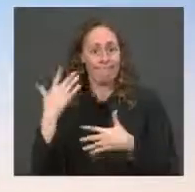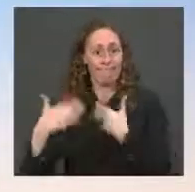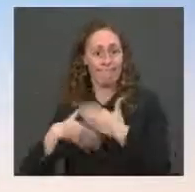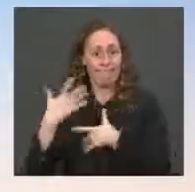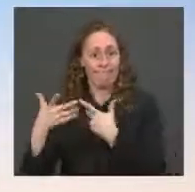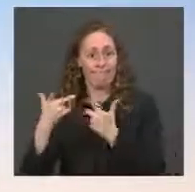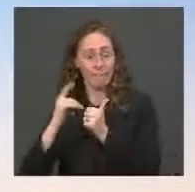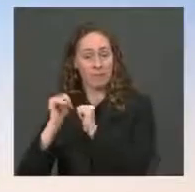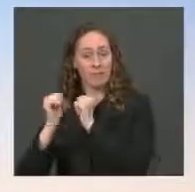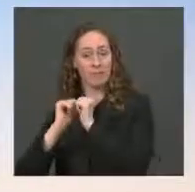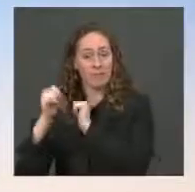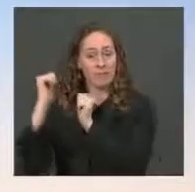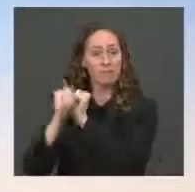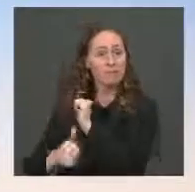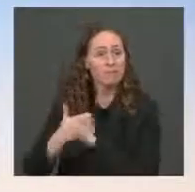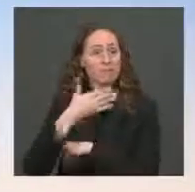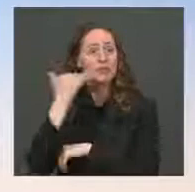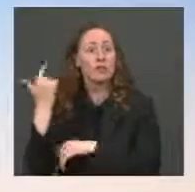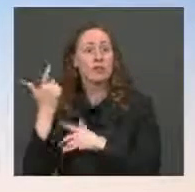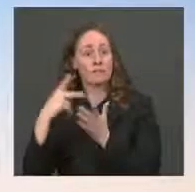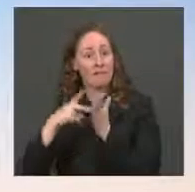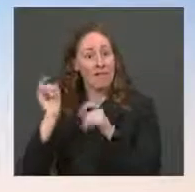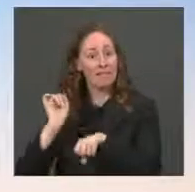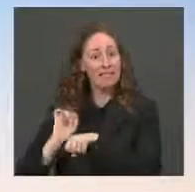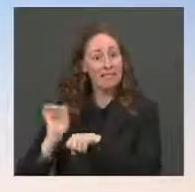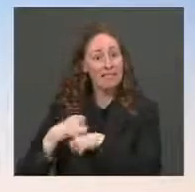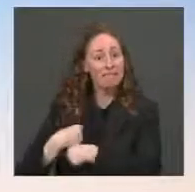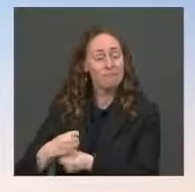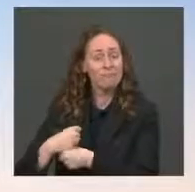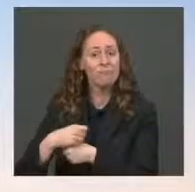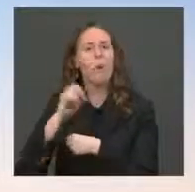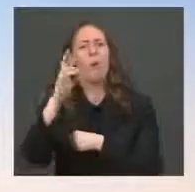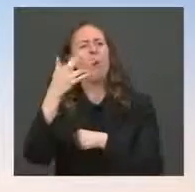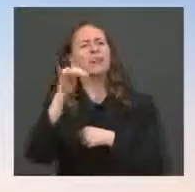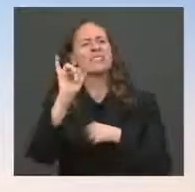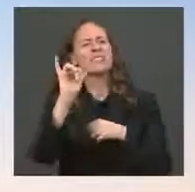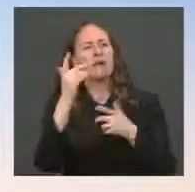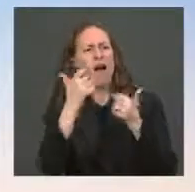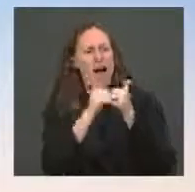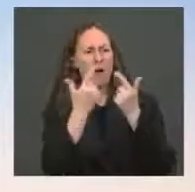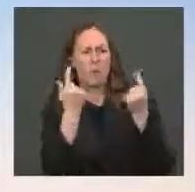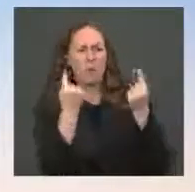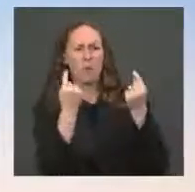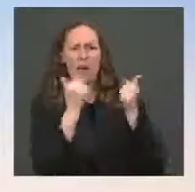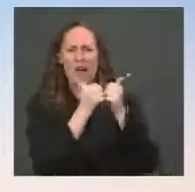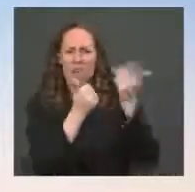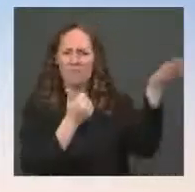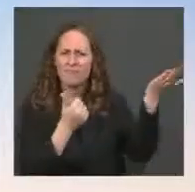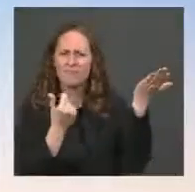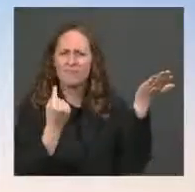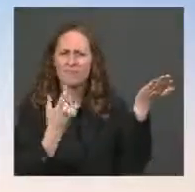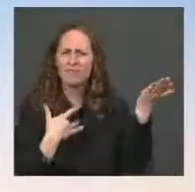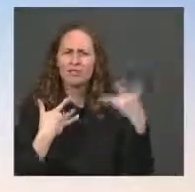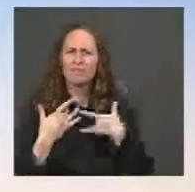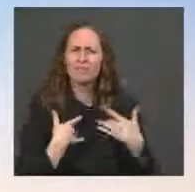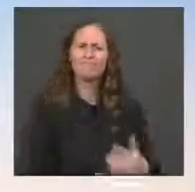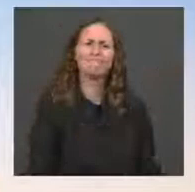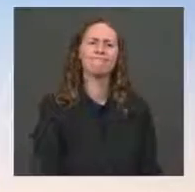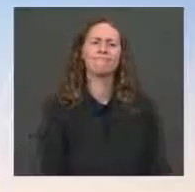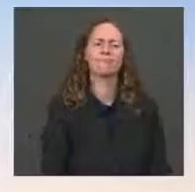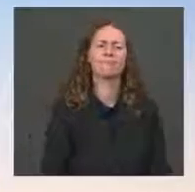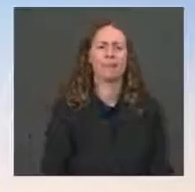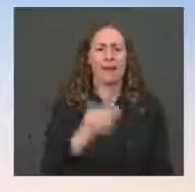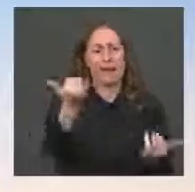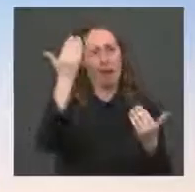of how much your team is working on that still, how to get it done, when to get it done? Well, there's clearly a lot happening in our legislative agenda right now, but